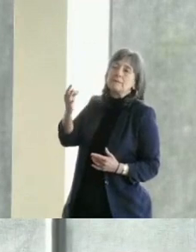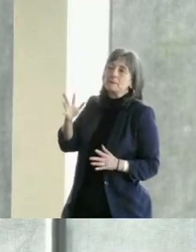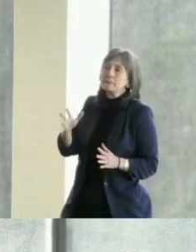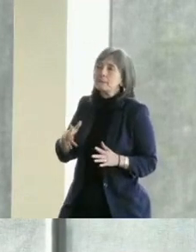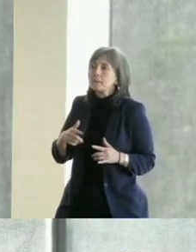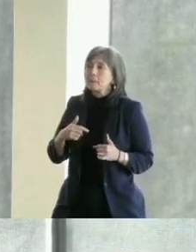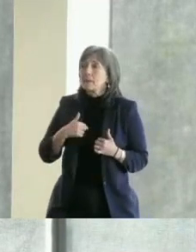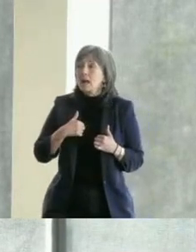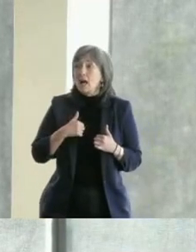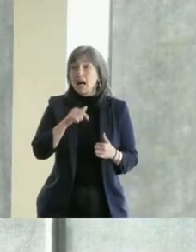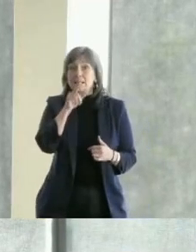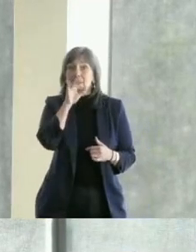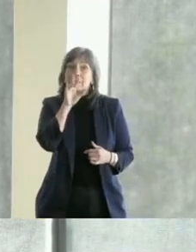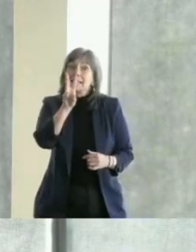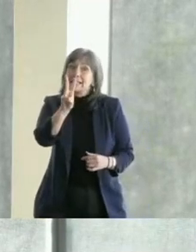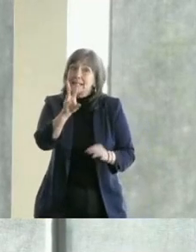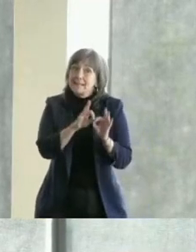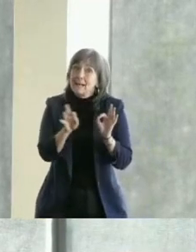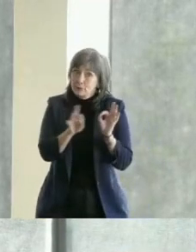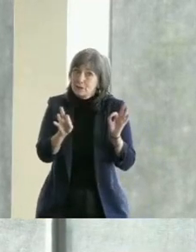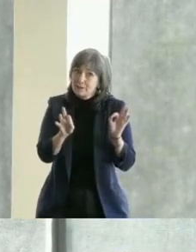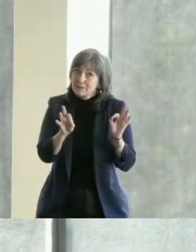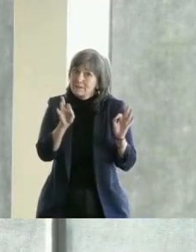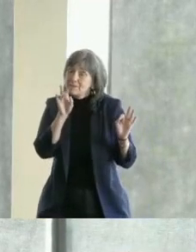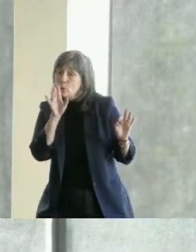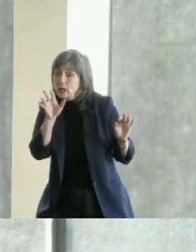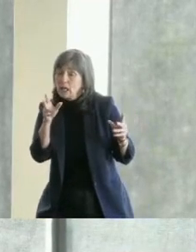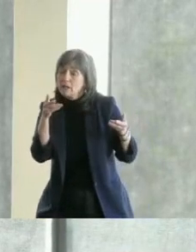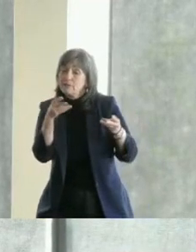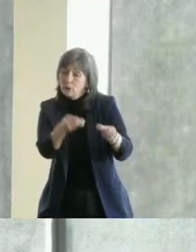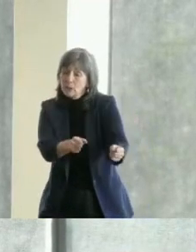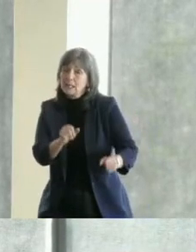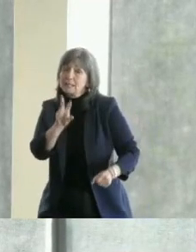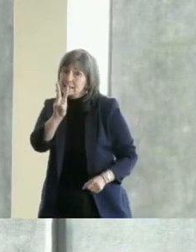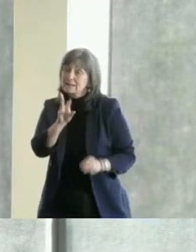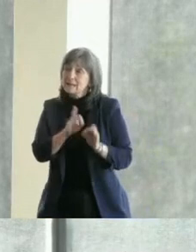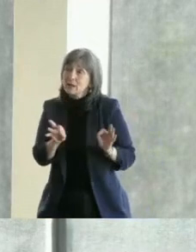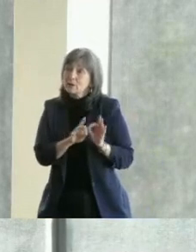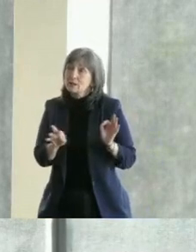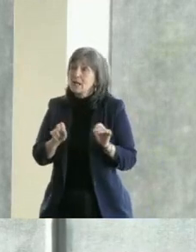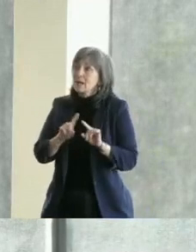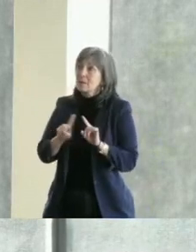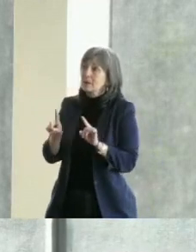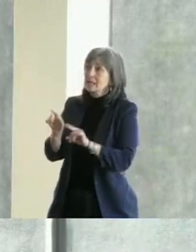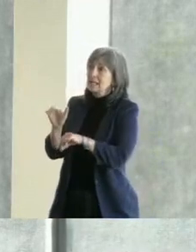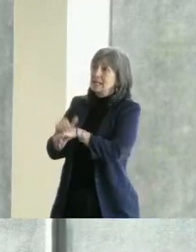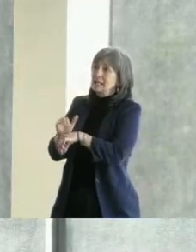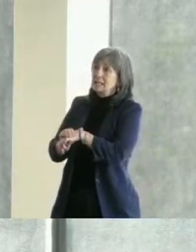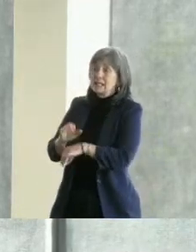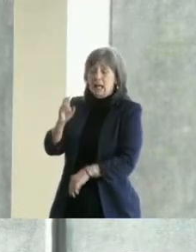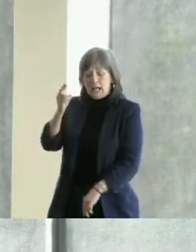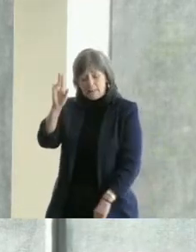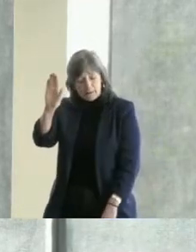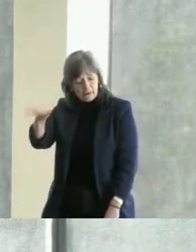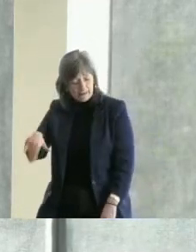speak 6 languages fluently. So, but English, hey bye, I can't.